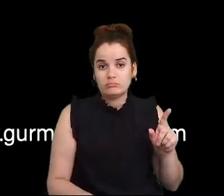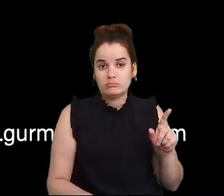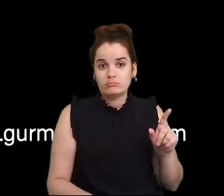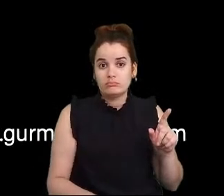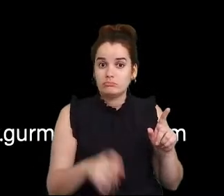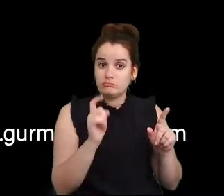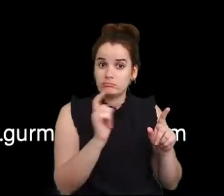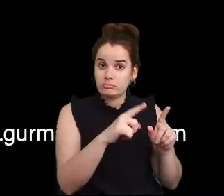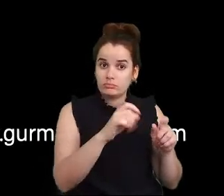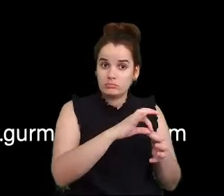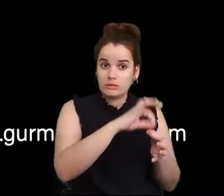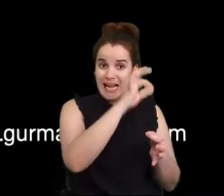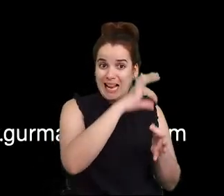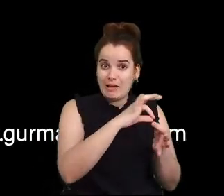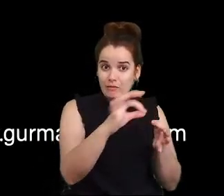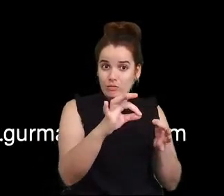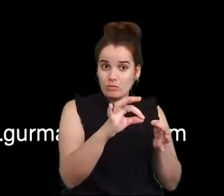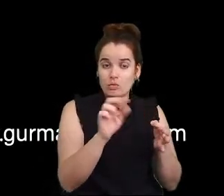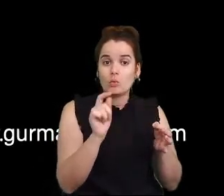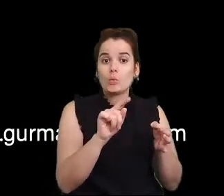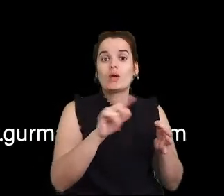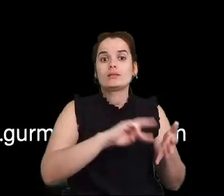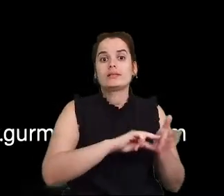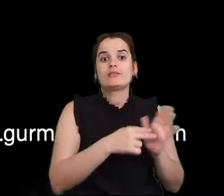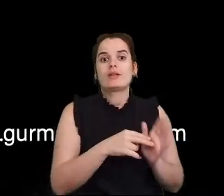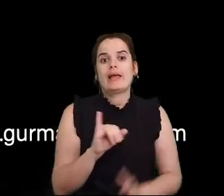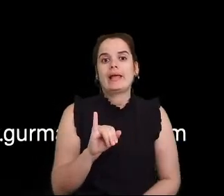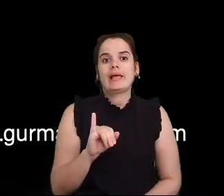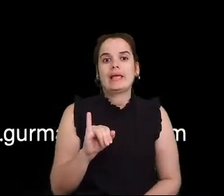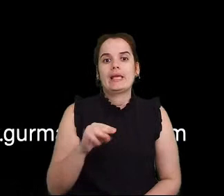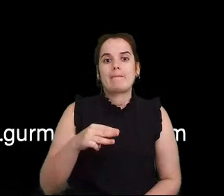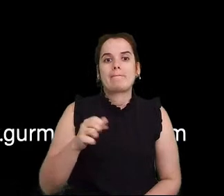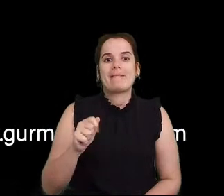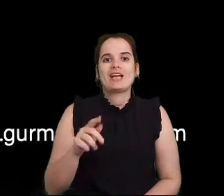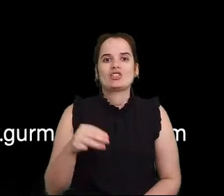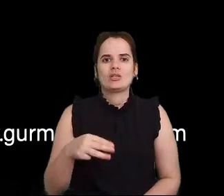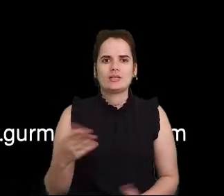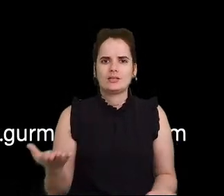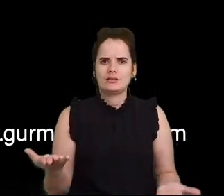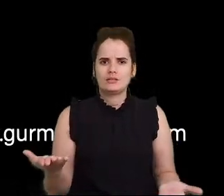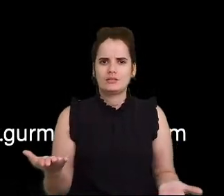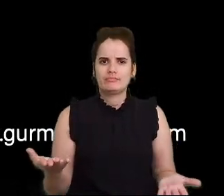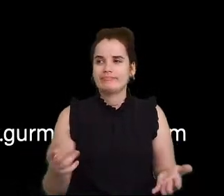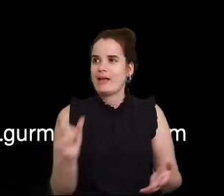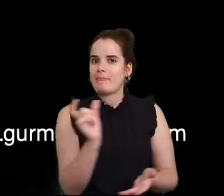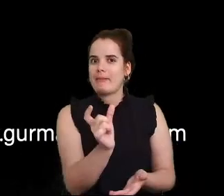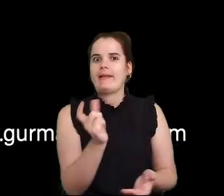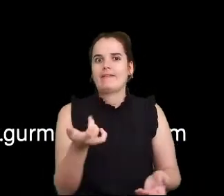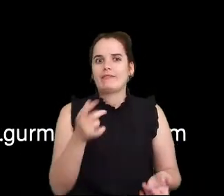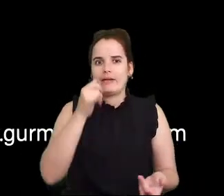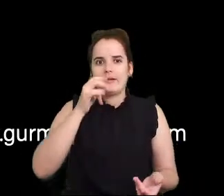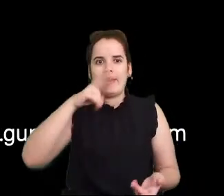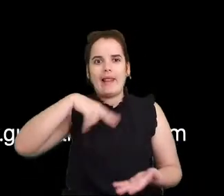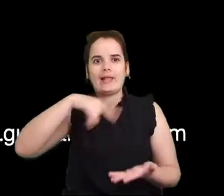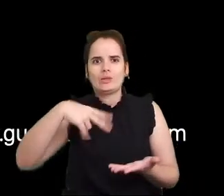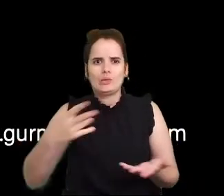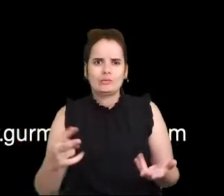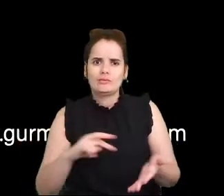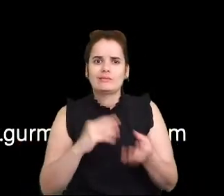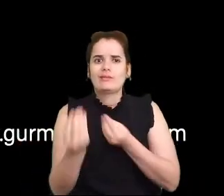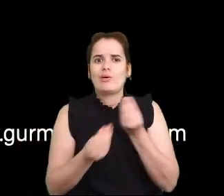If I look at this chart from BBC and what the alt text says, it says